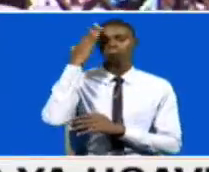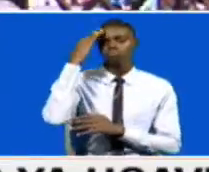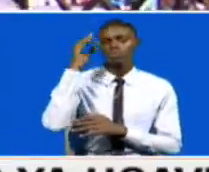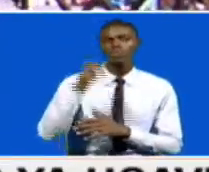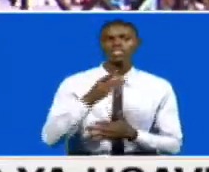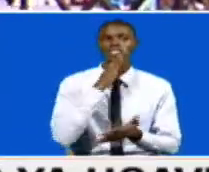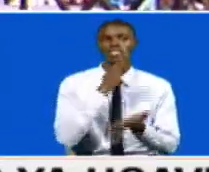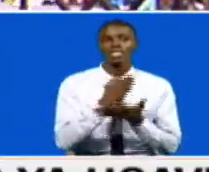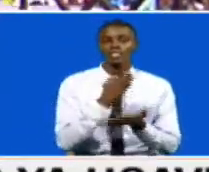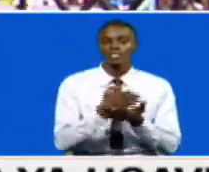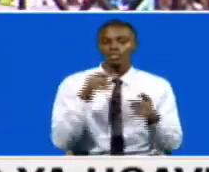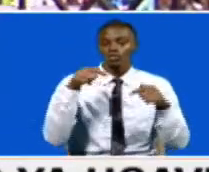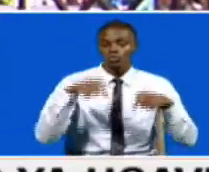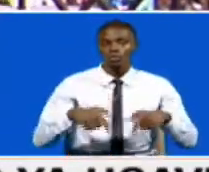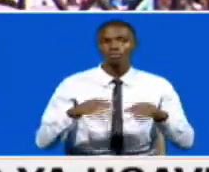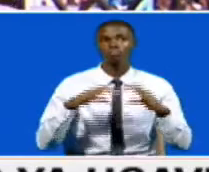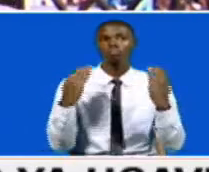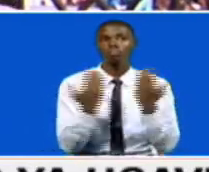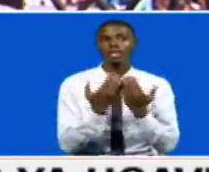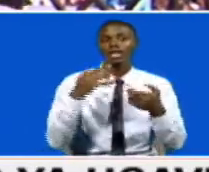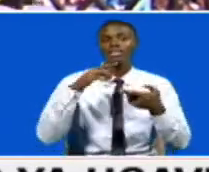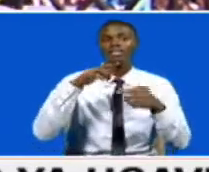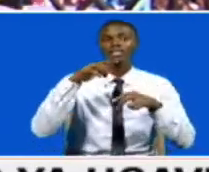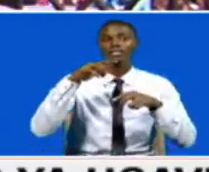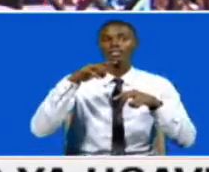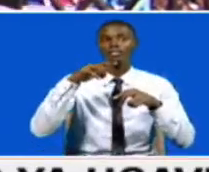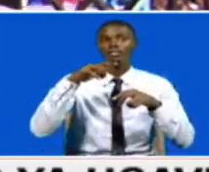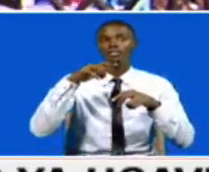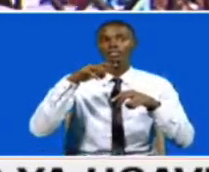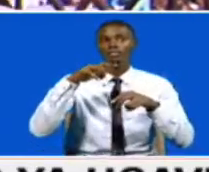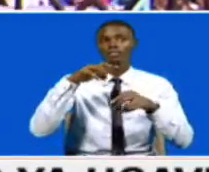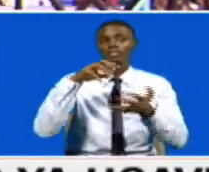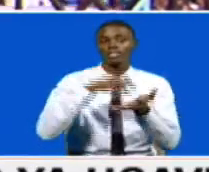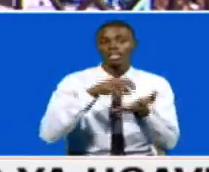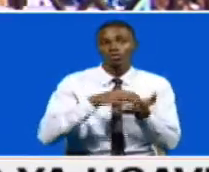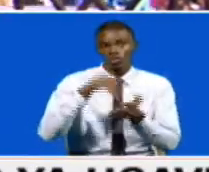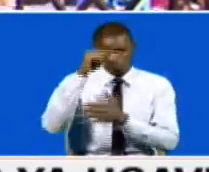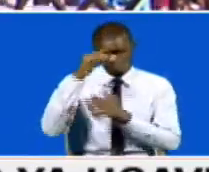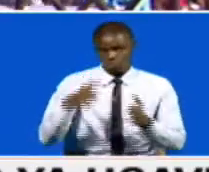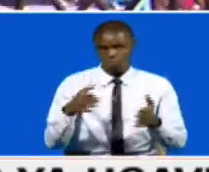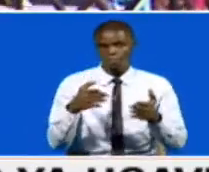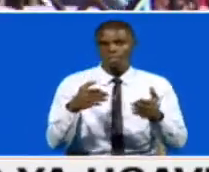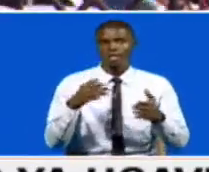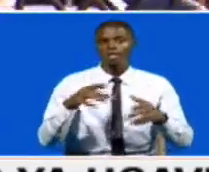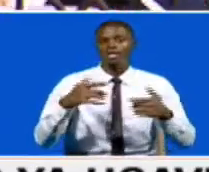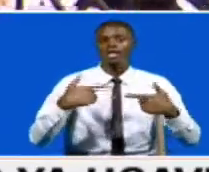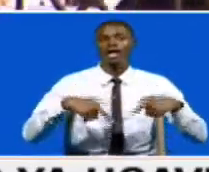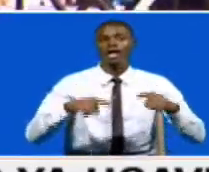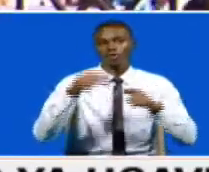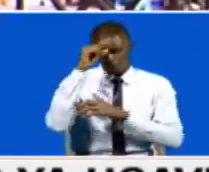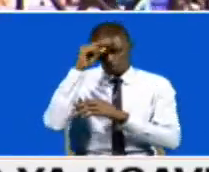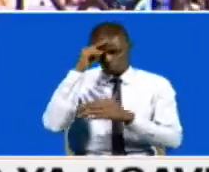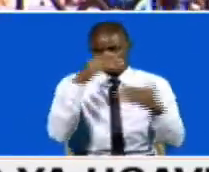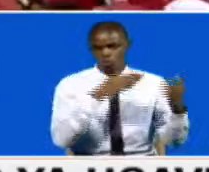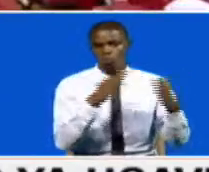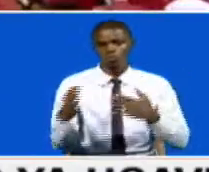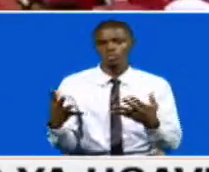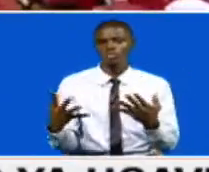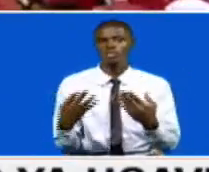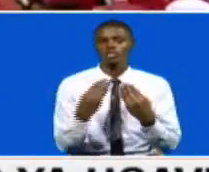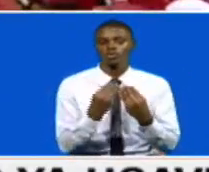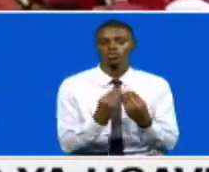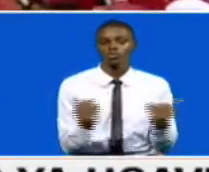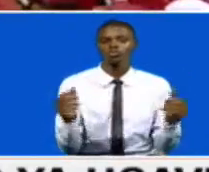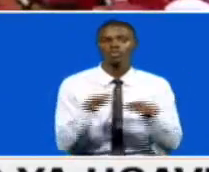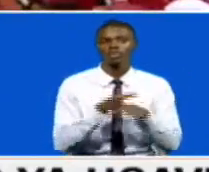today's world and today's country and the state of our economy, and allow government an opportunity to put things right.